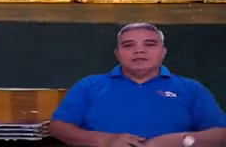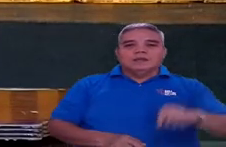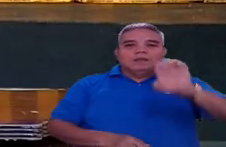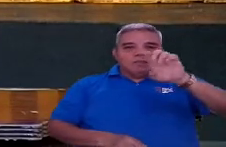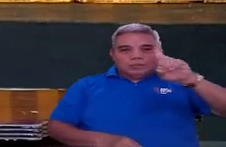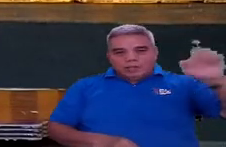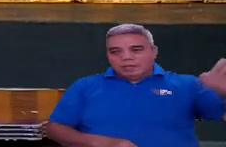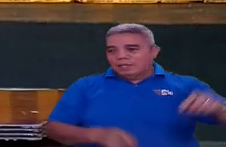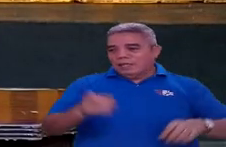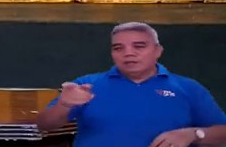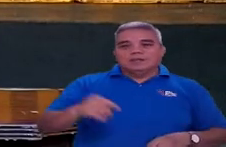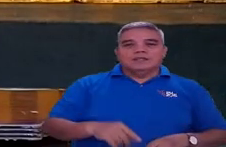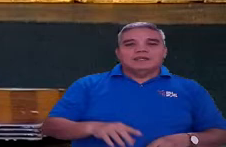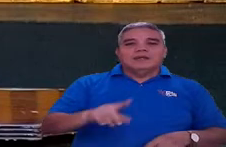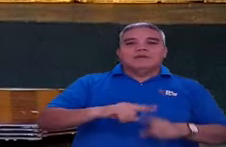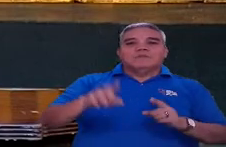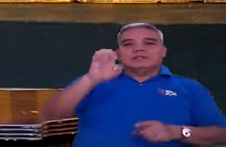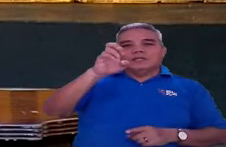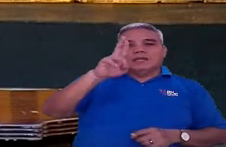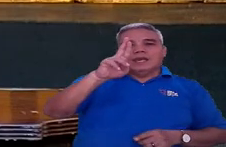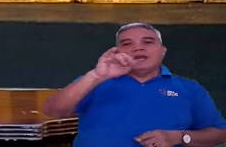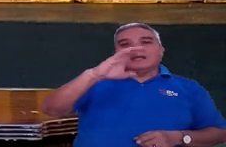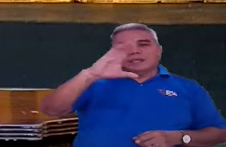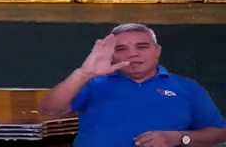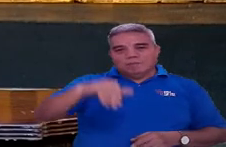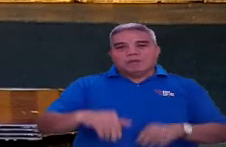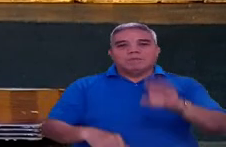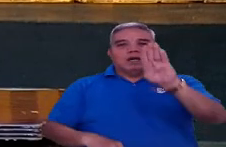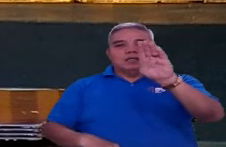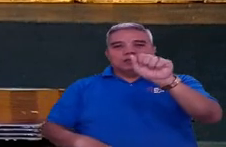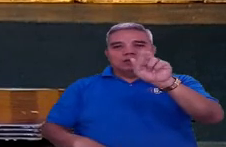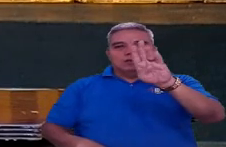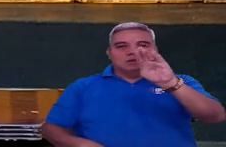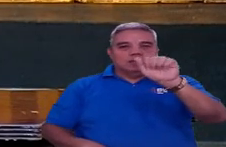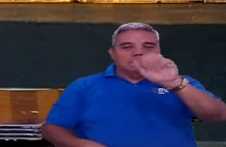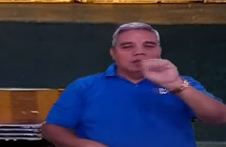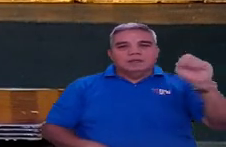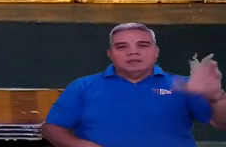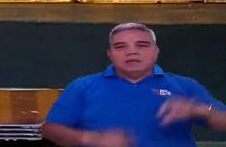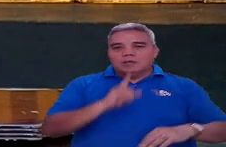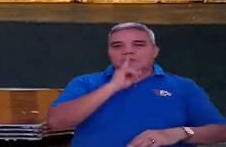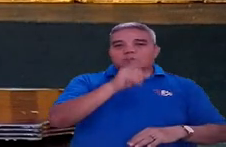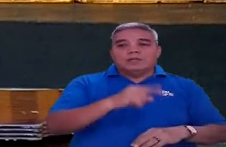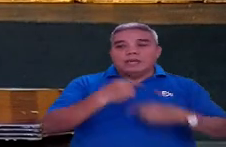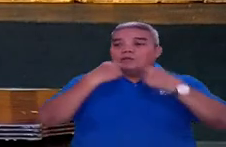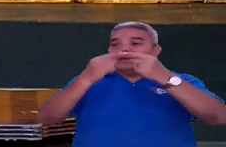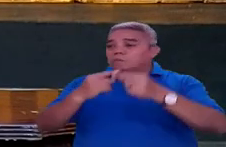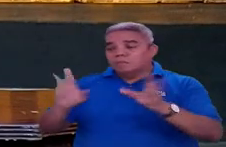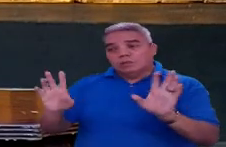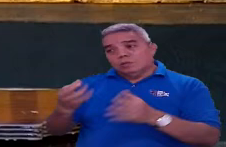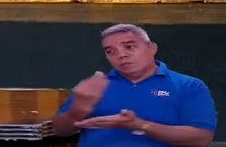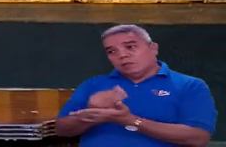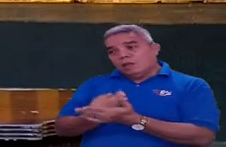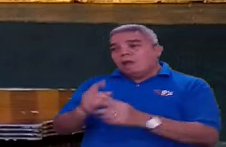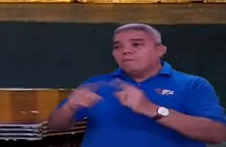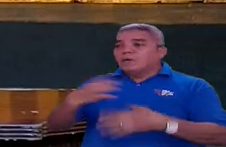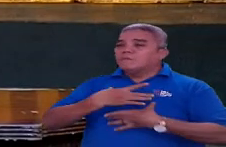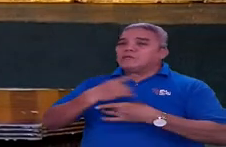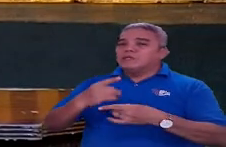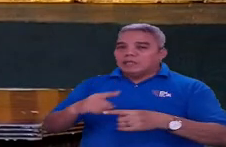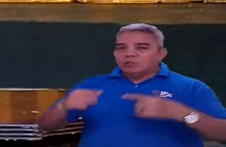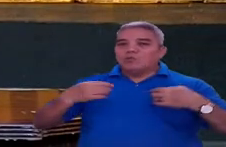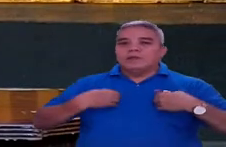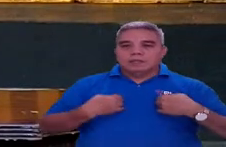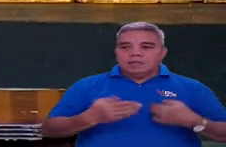Eddie Herodias, Pastor Eric Barbaso. I told them frankly, I don't have money. But my desire is